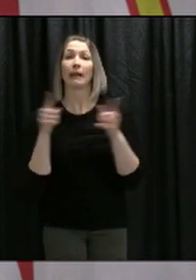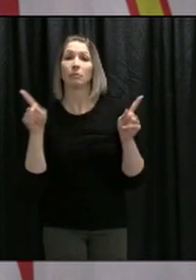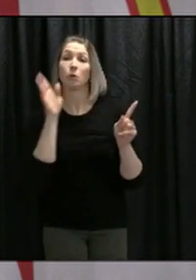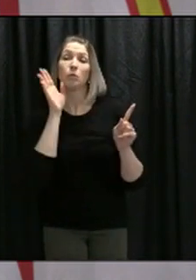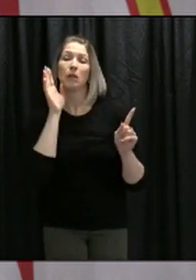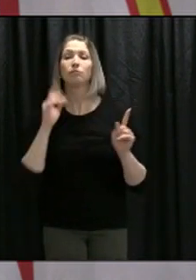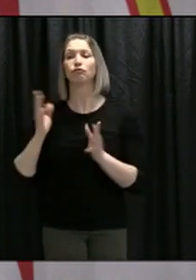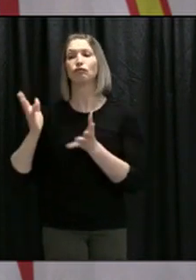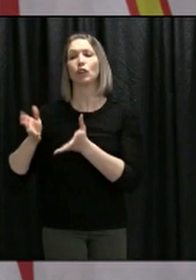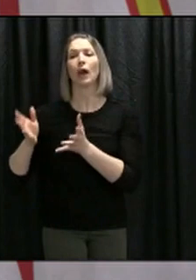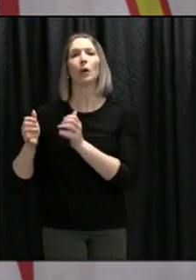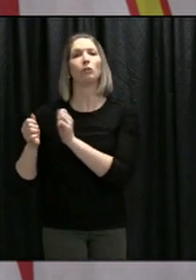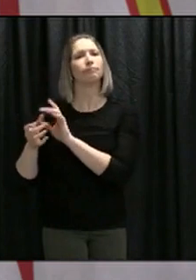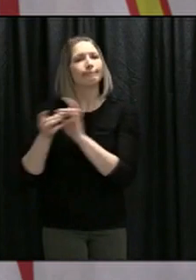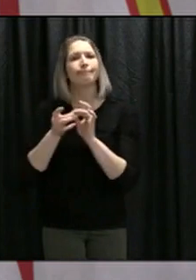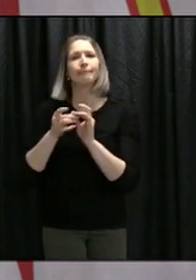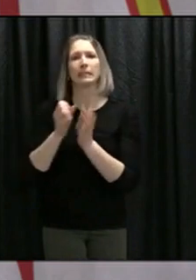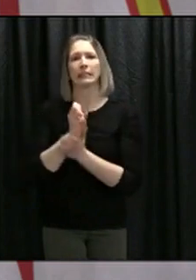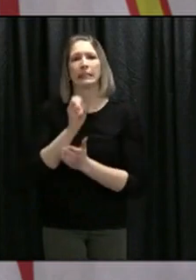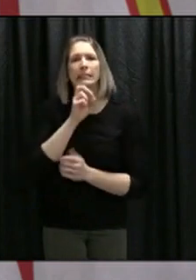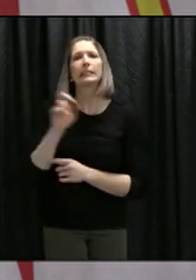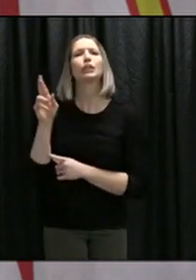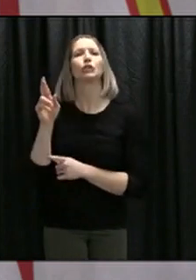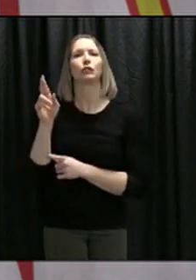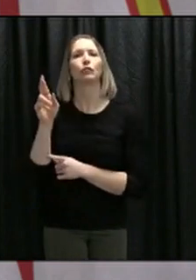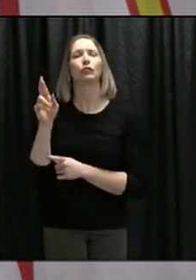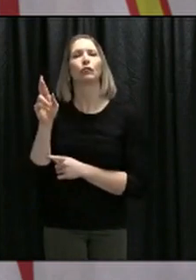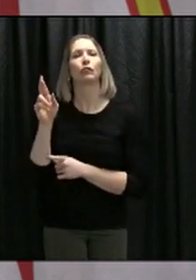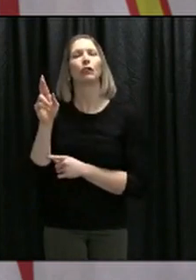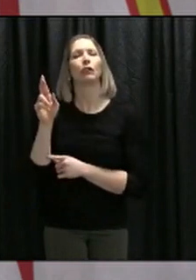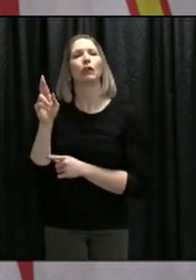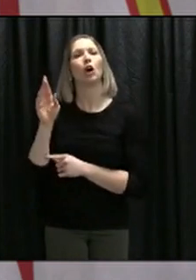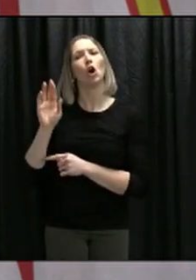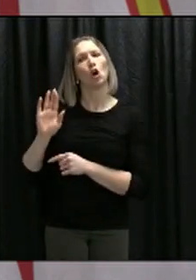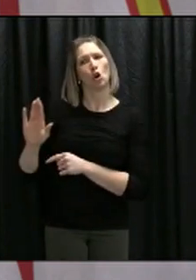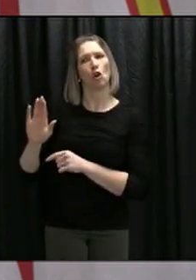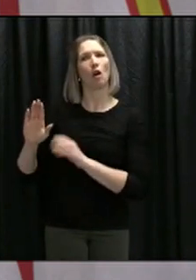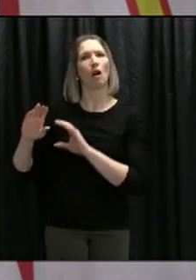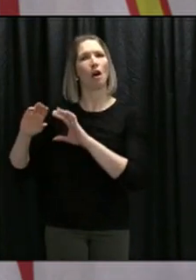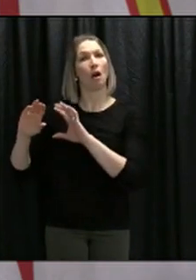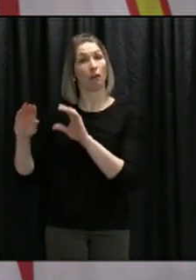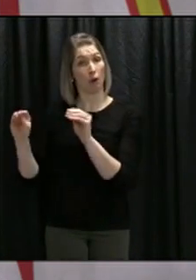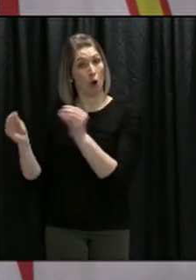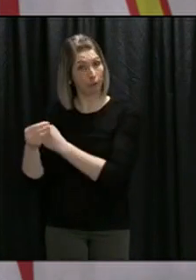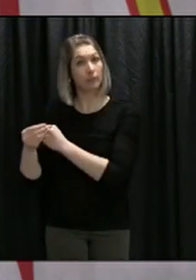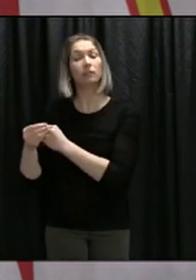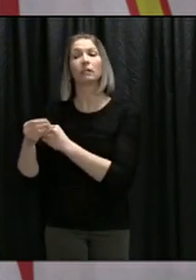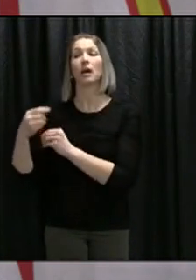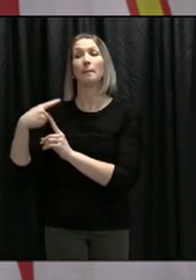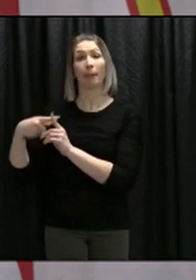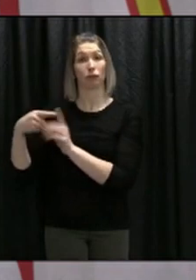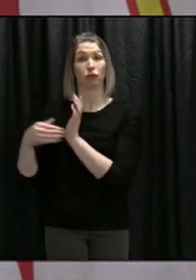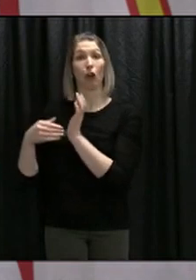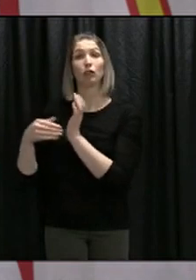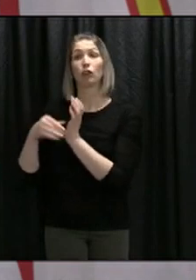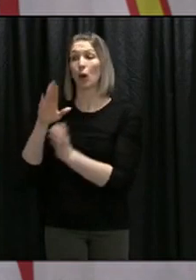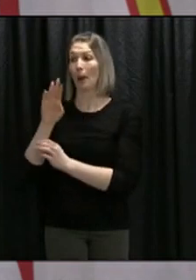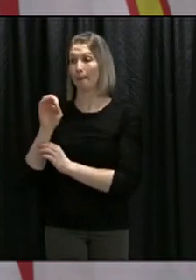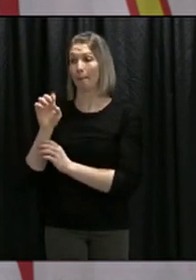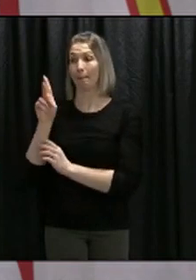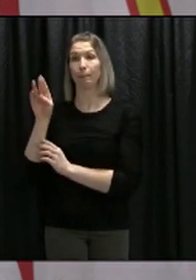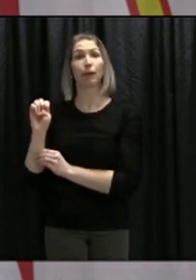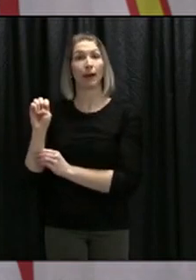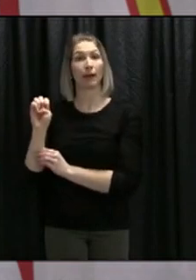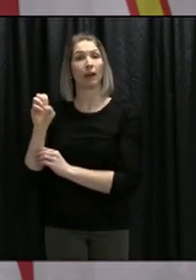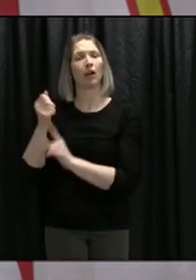to our seniors. The office and Dr. Brake, they make important recommendations to improve the